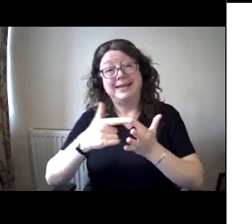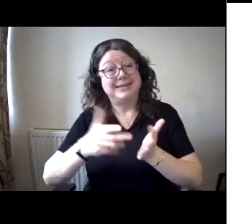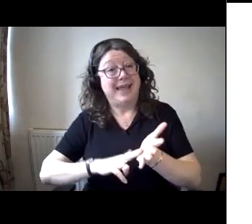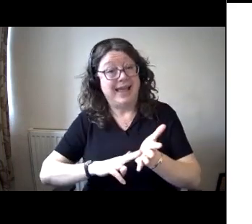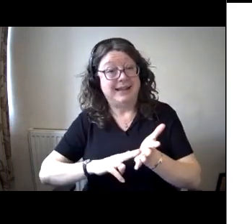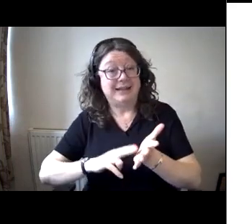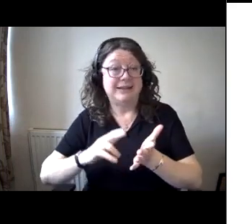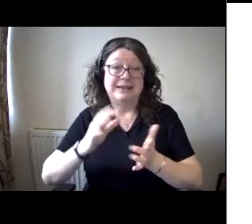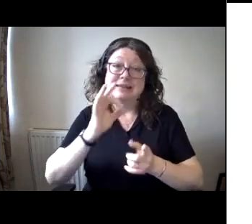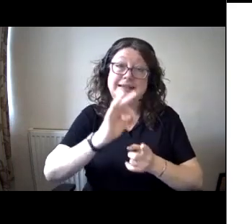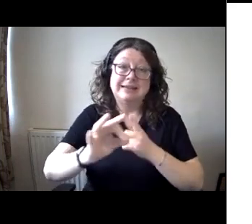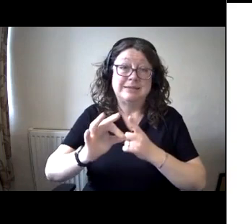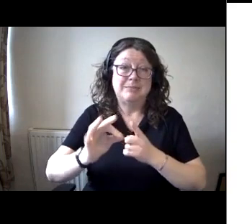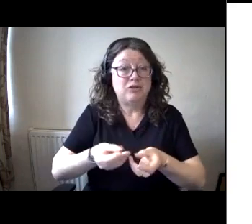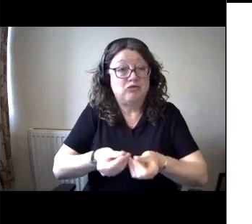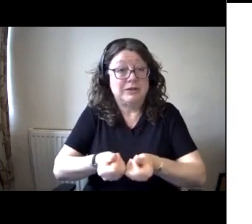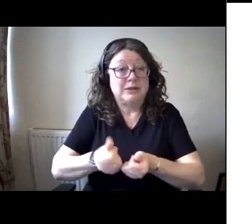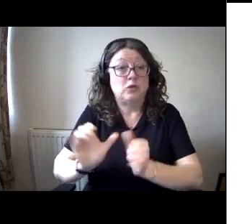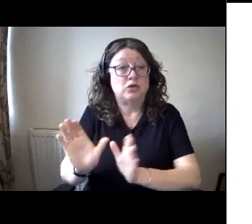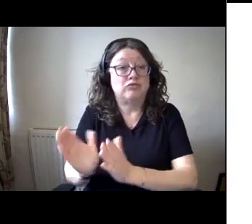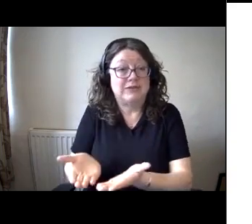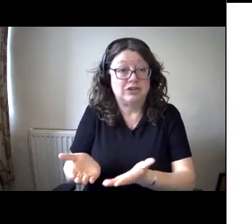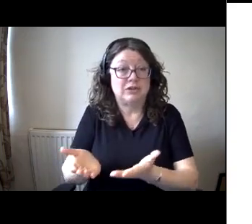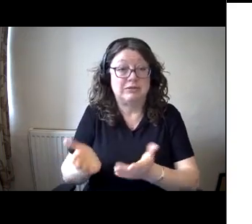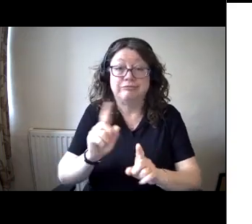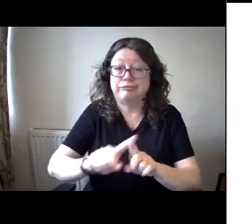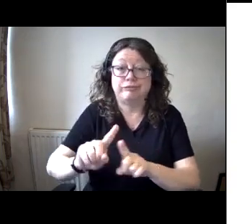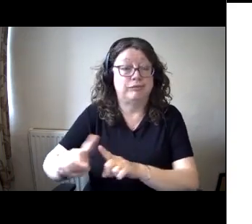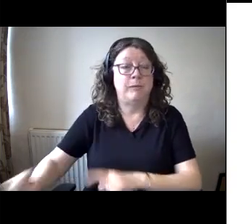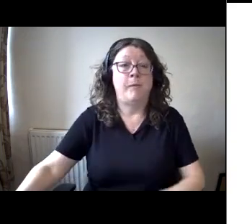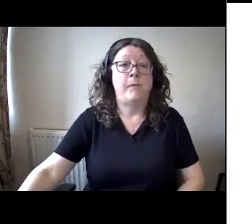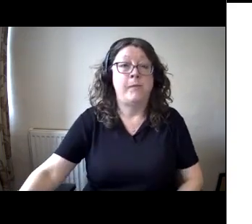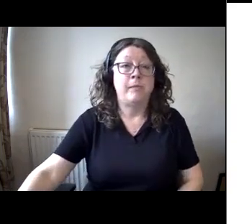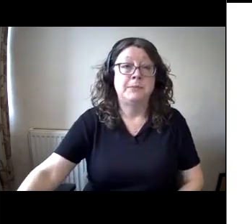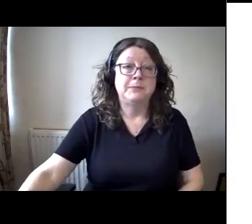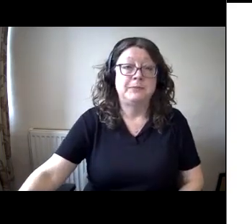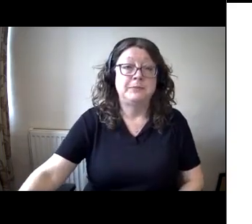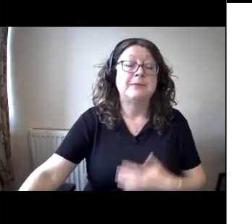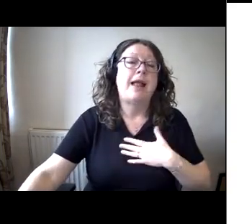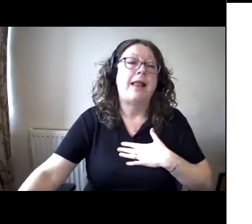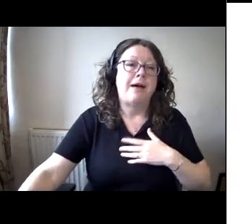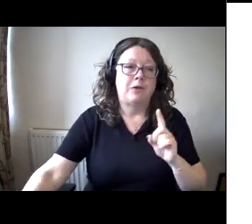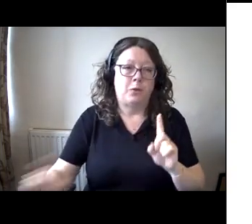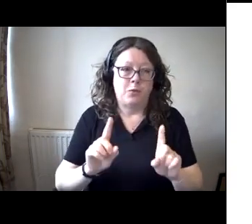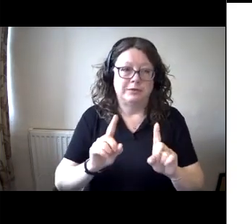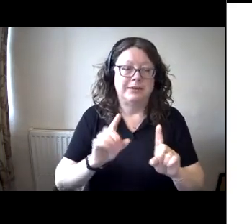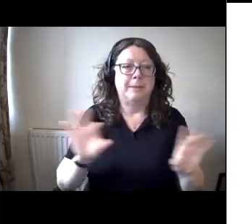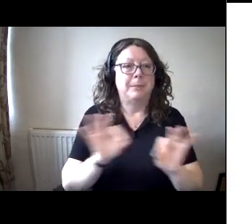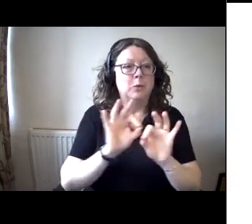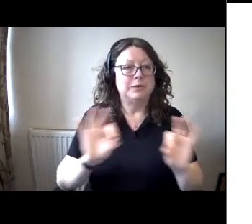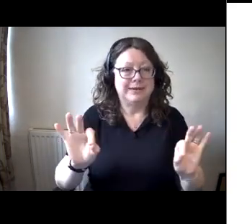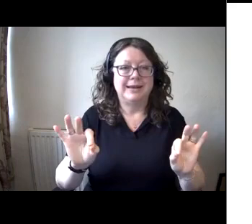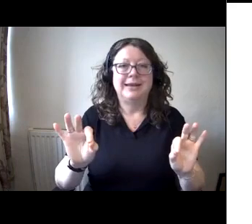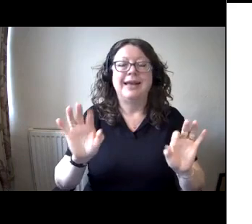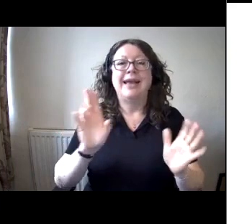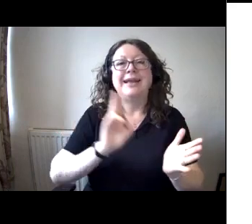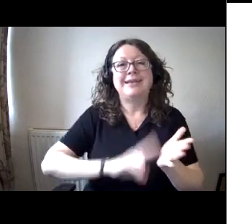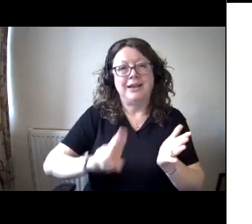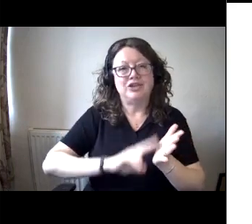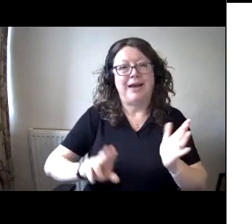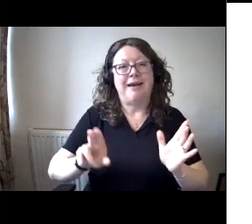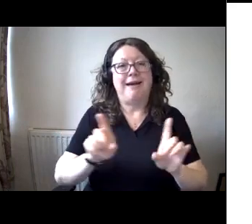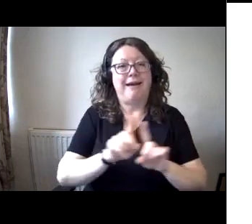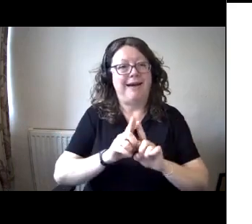and all manner of things. My loves are music, nature and my family. And as